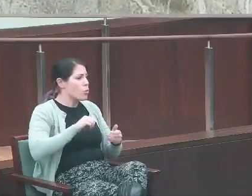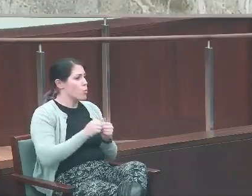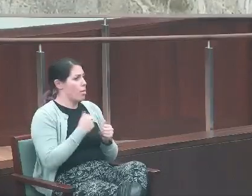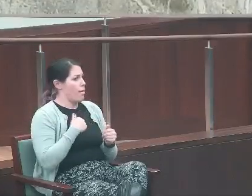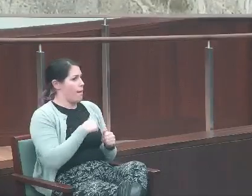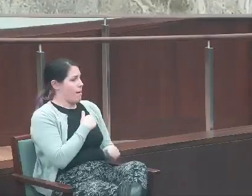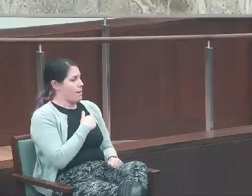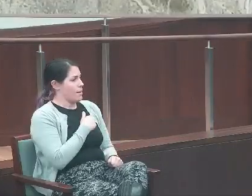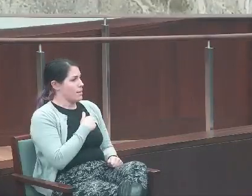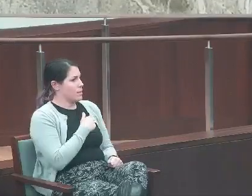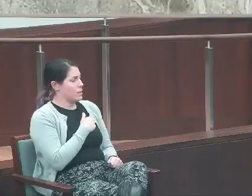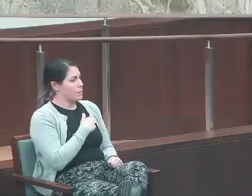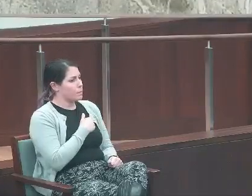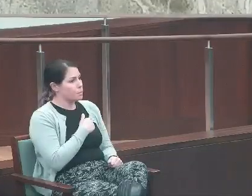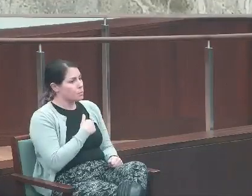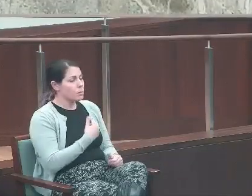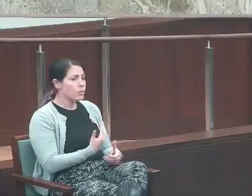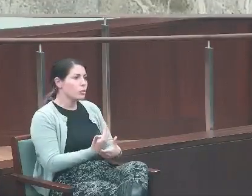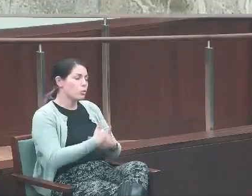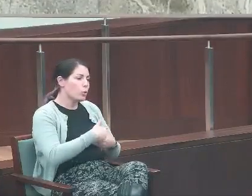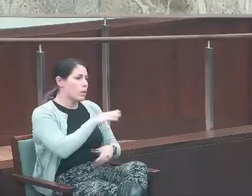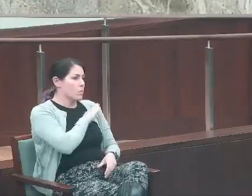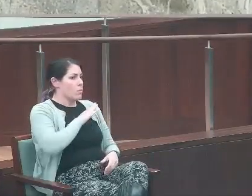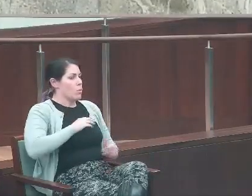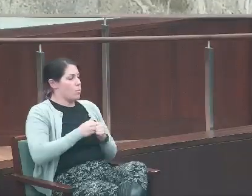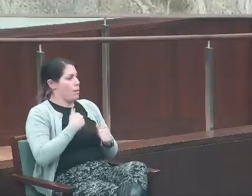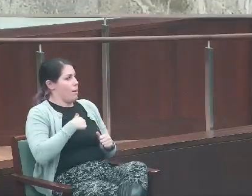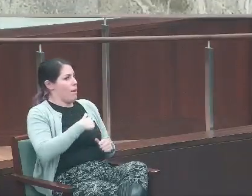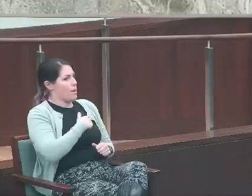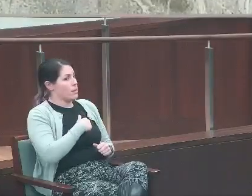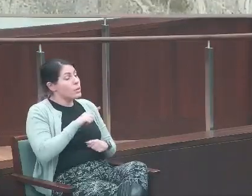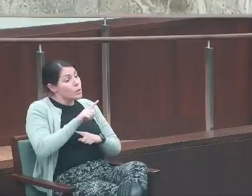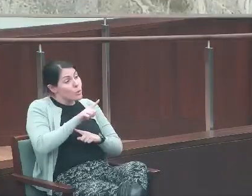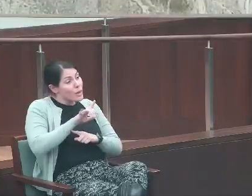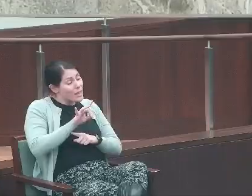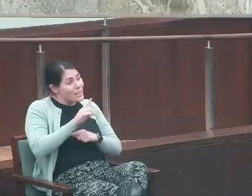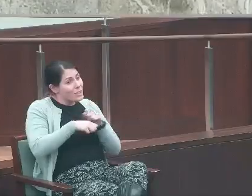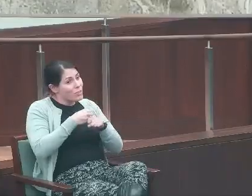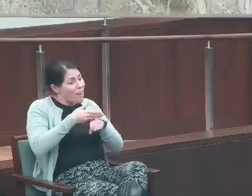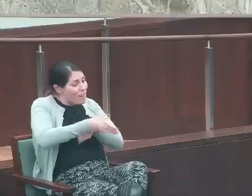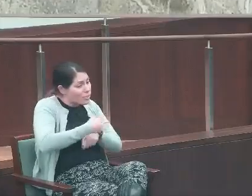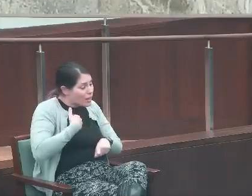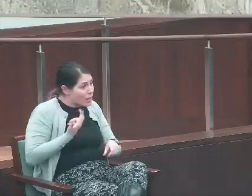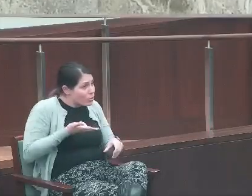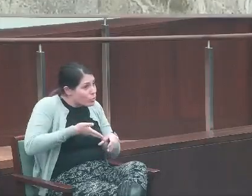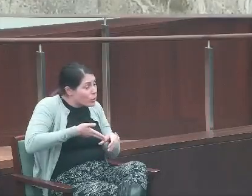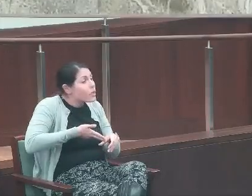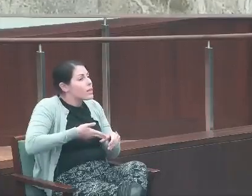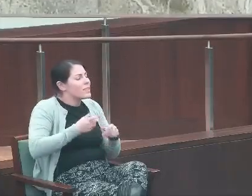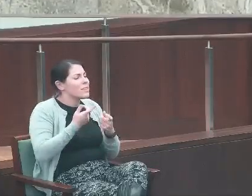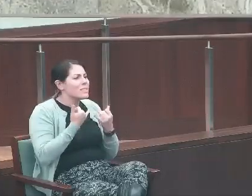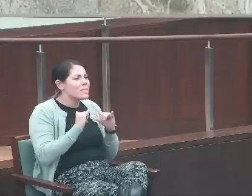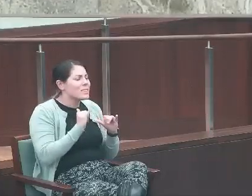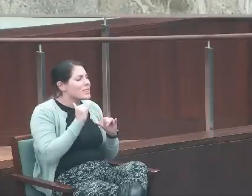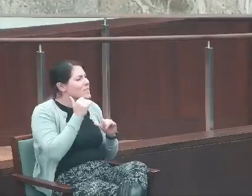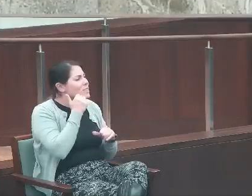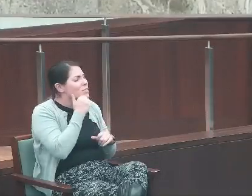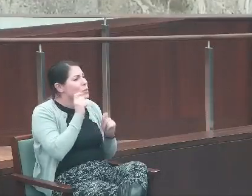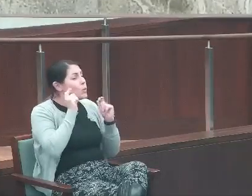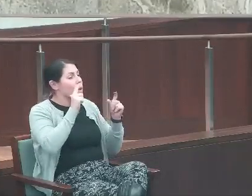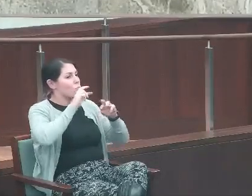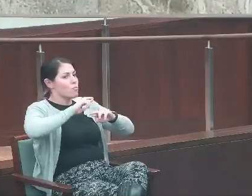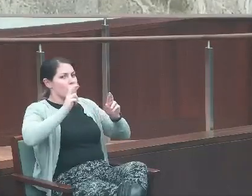us, come on board with us. 28 years after I started here, I still wake up every day raring to